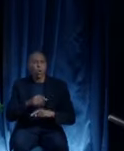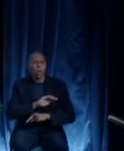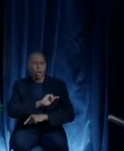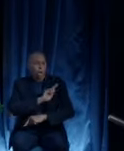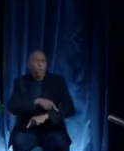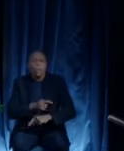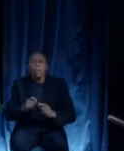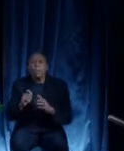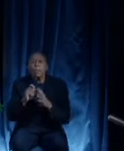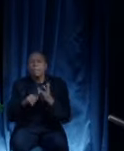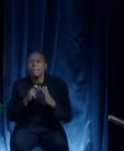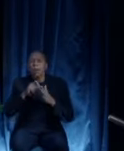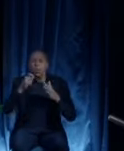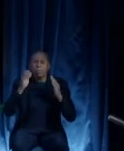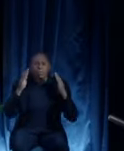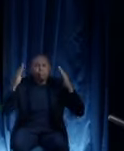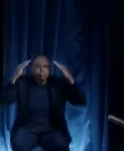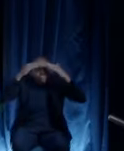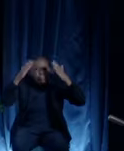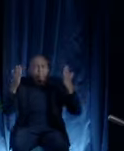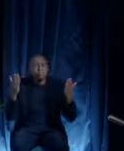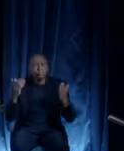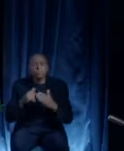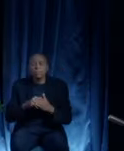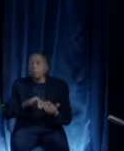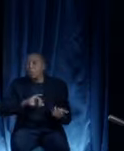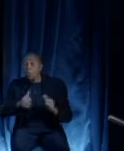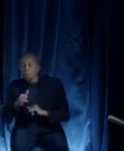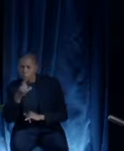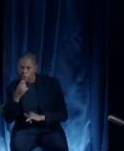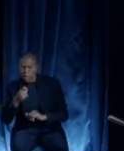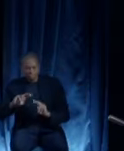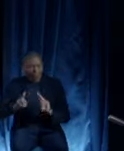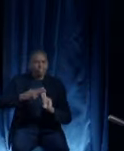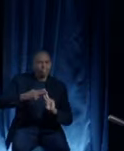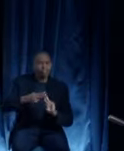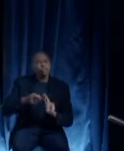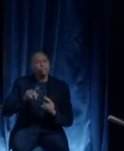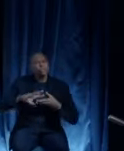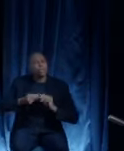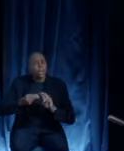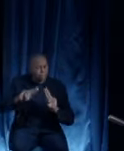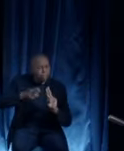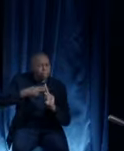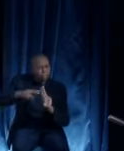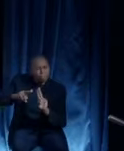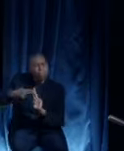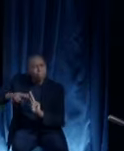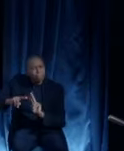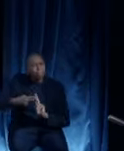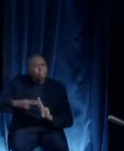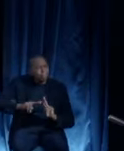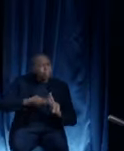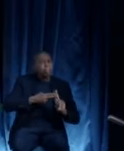route of a sort of classicising sort of sexual corruption allegation. And one